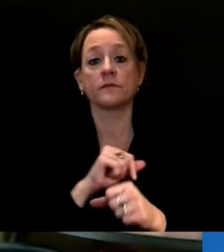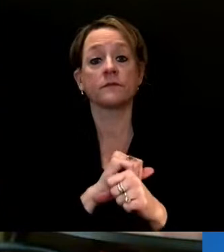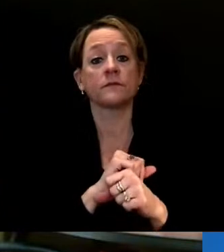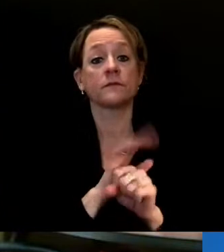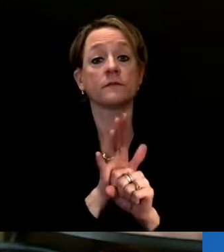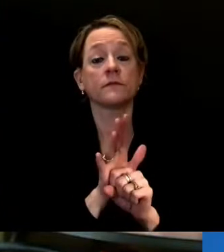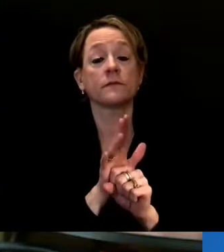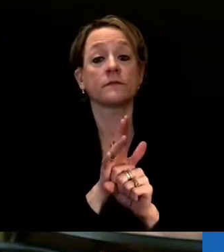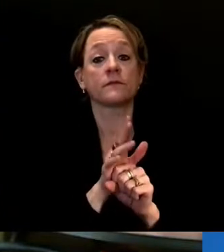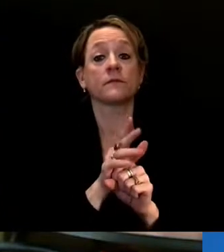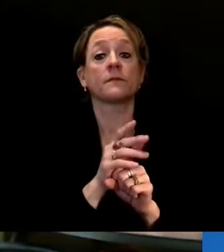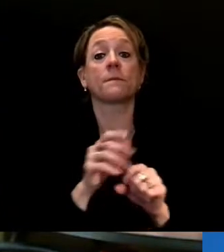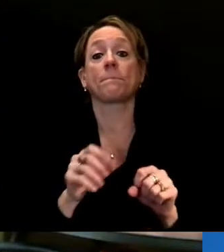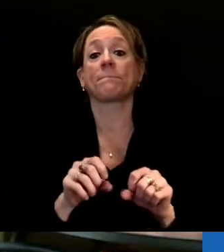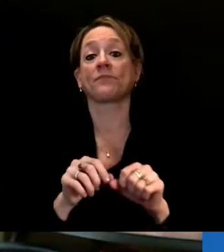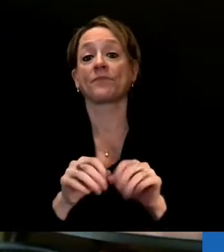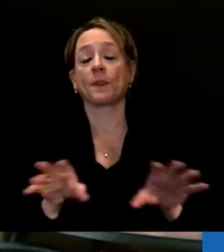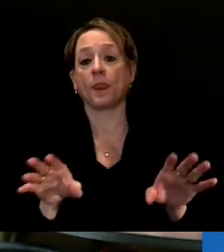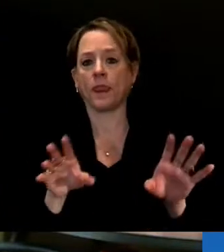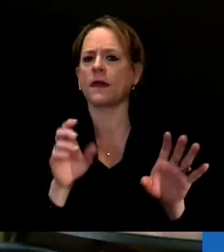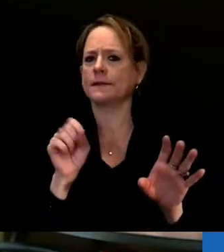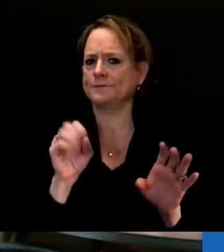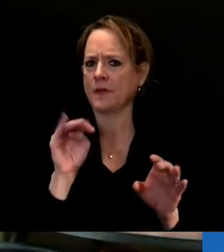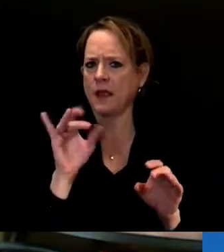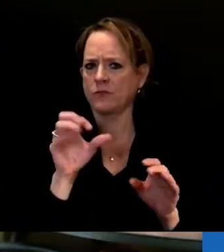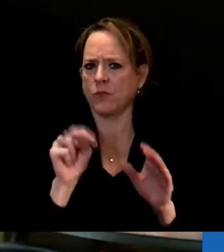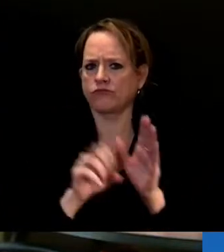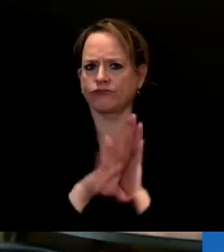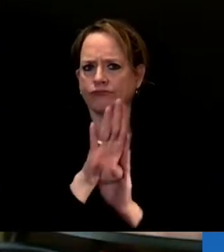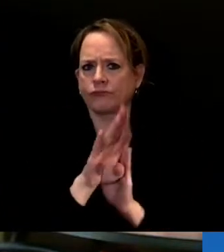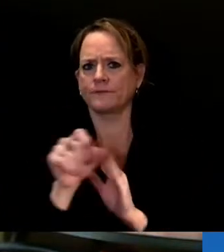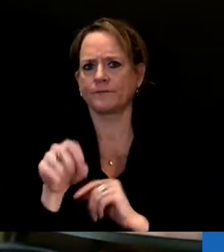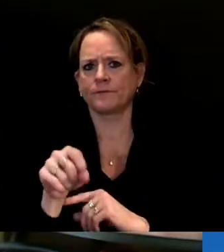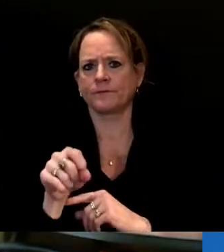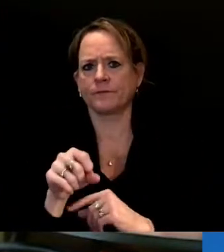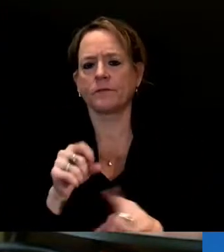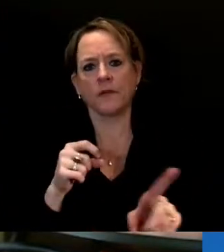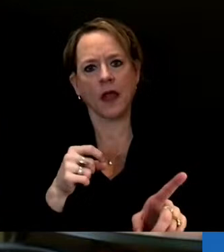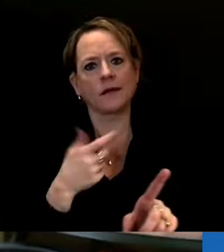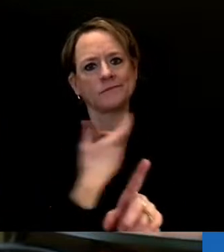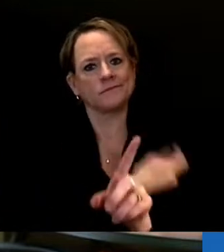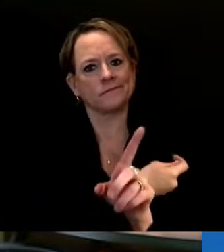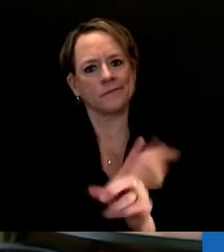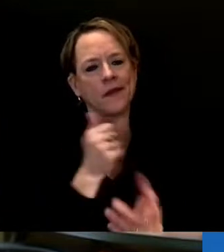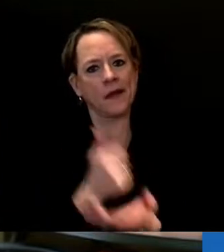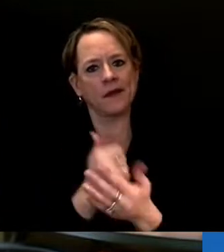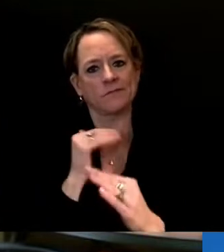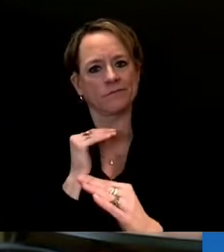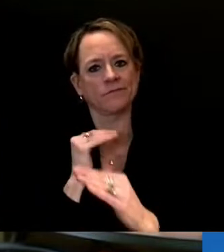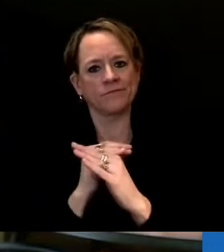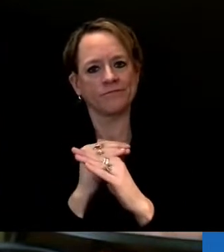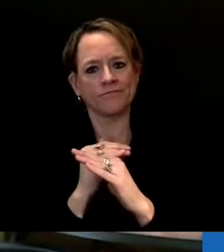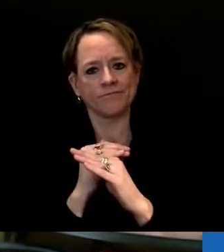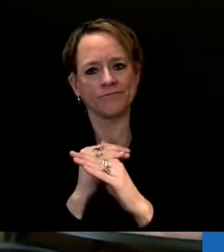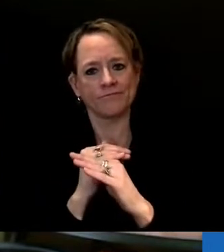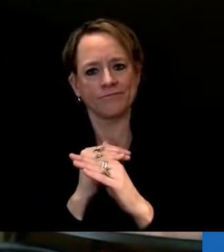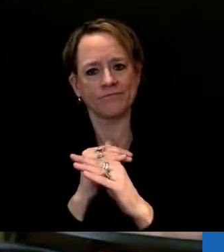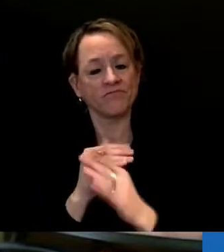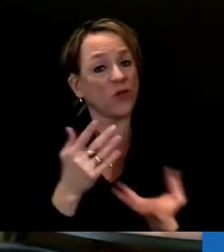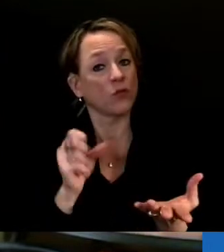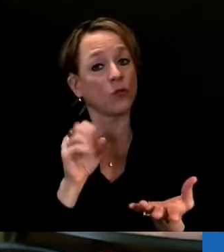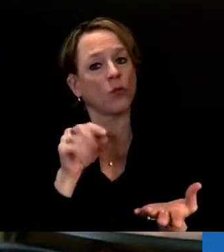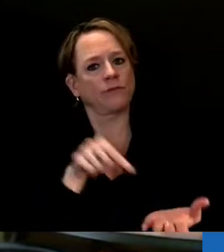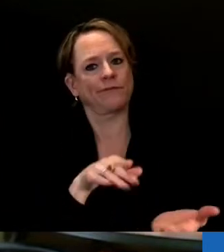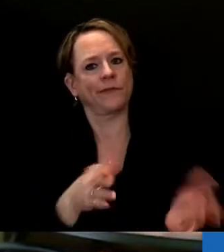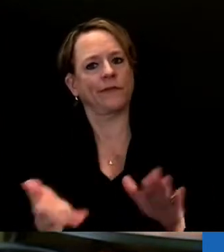noted, vaccinations are protective. And so we do believe that we will continue to see some leveling of death rates